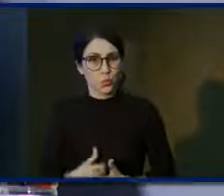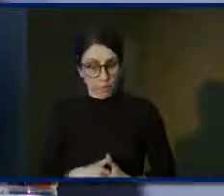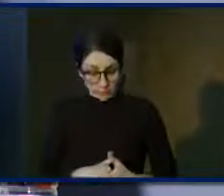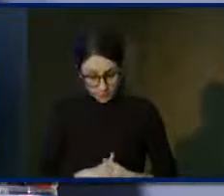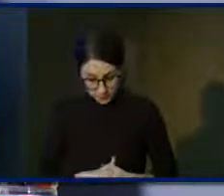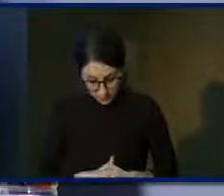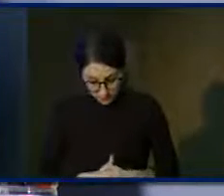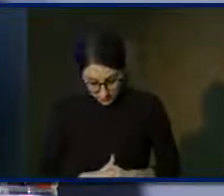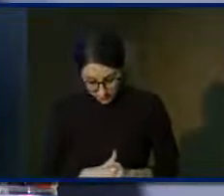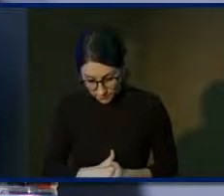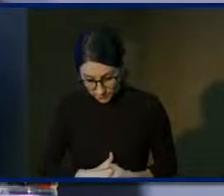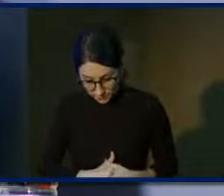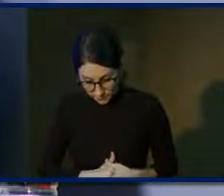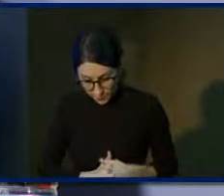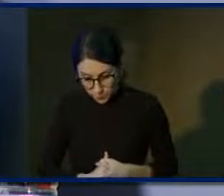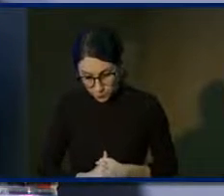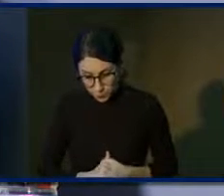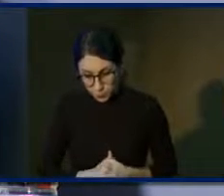know,